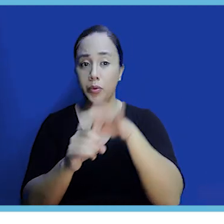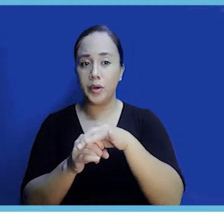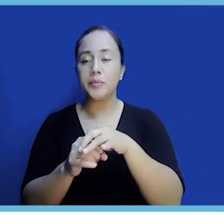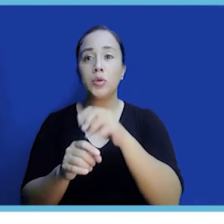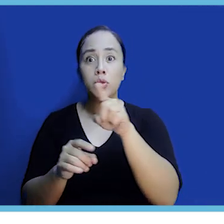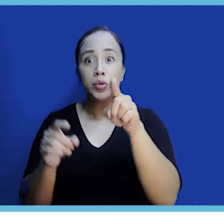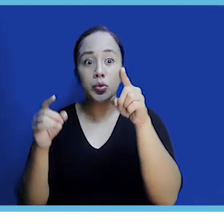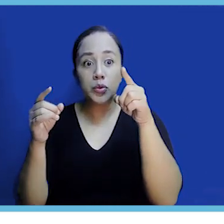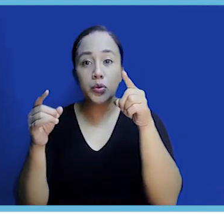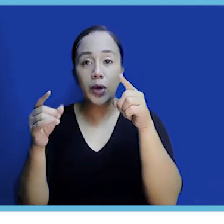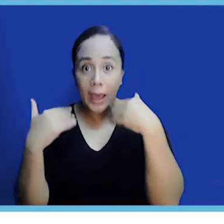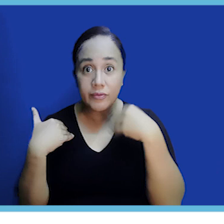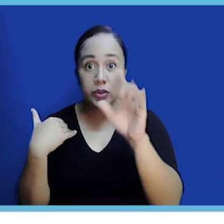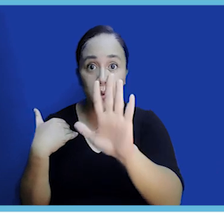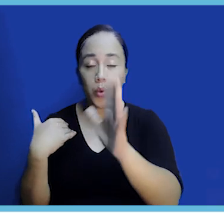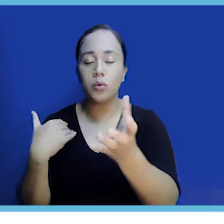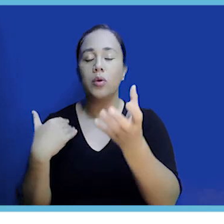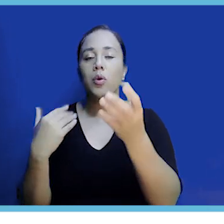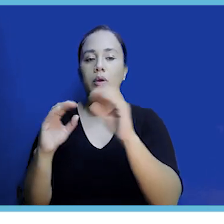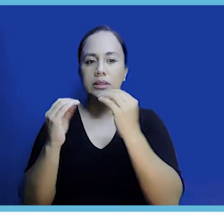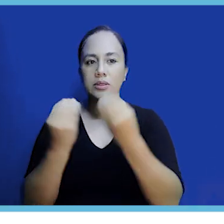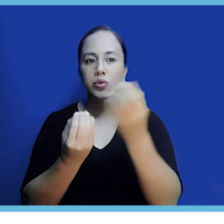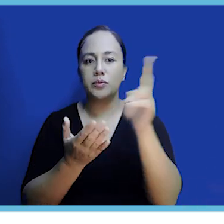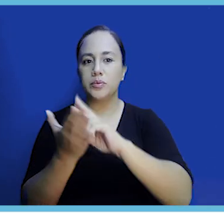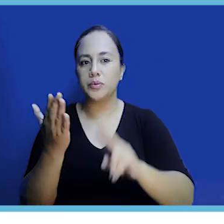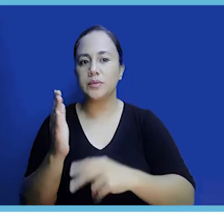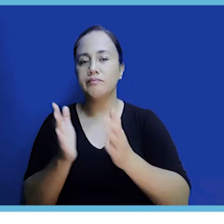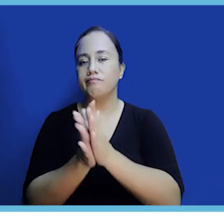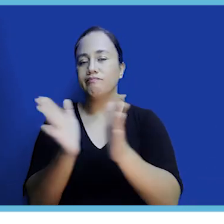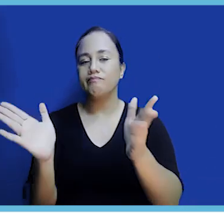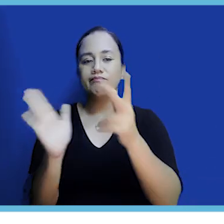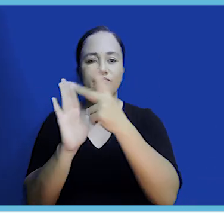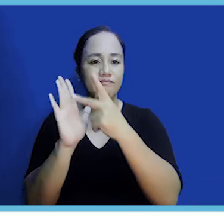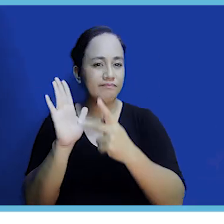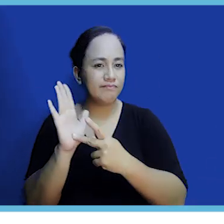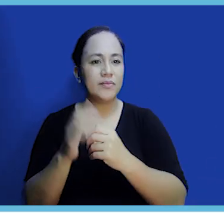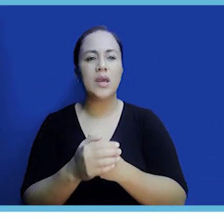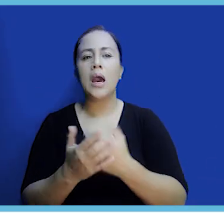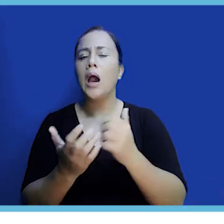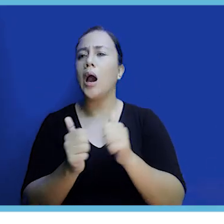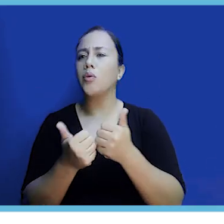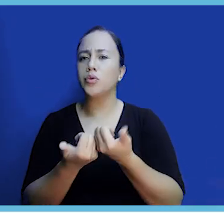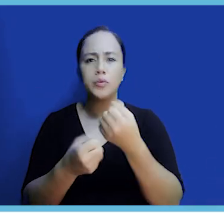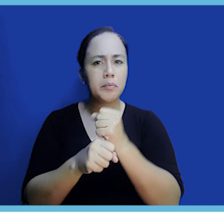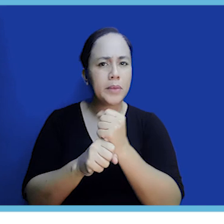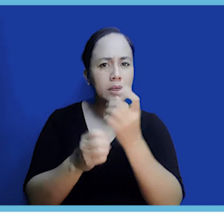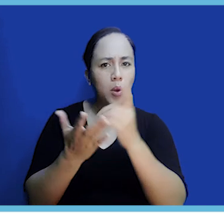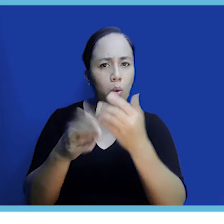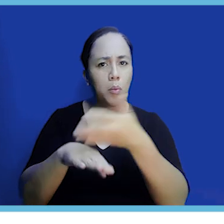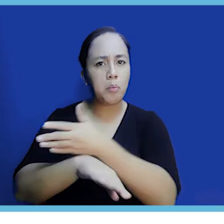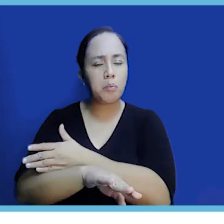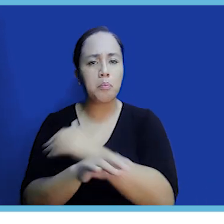project, or program that you have in your organization. Using the UNCRPD general principles, how will